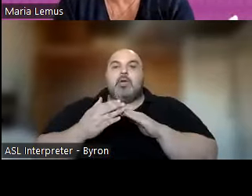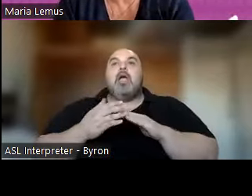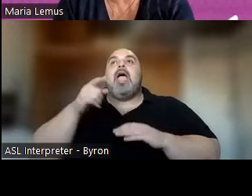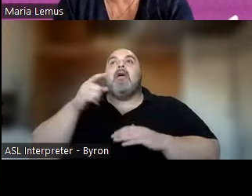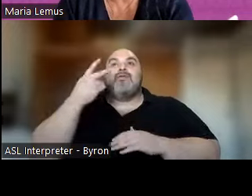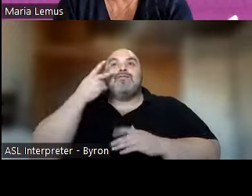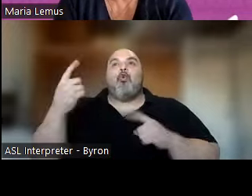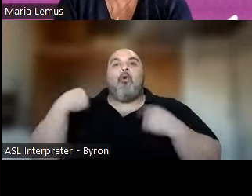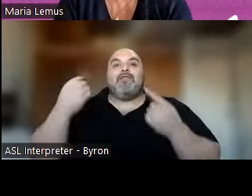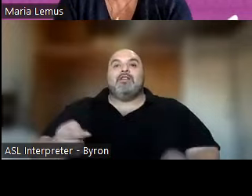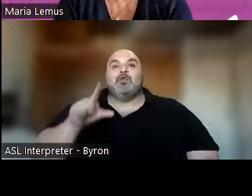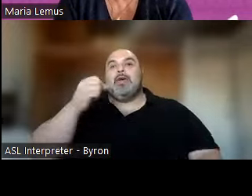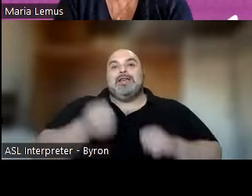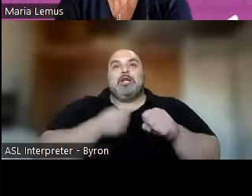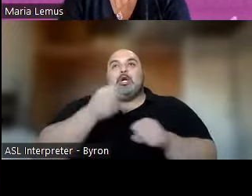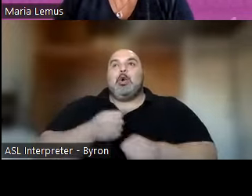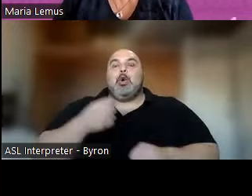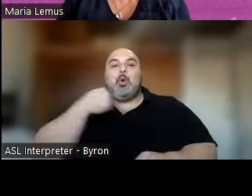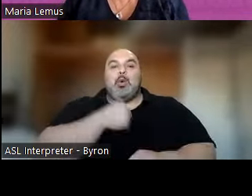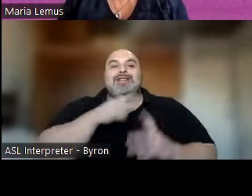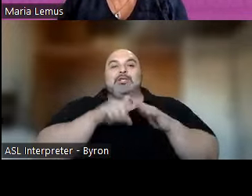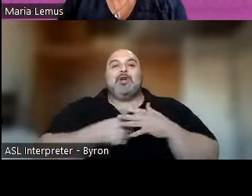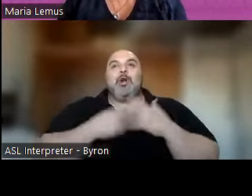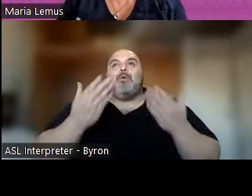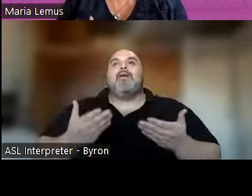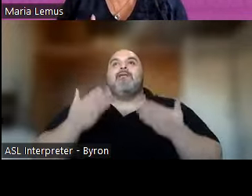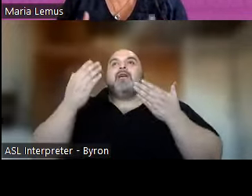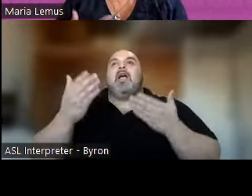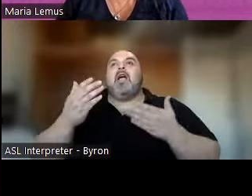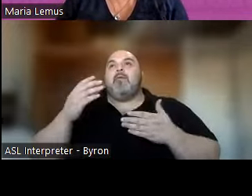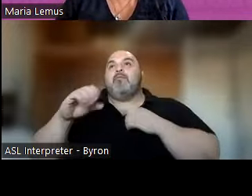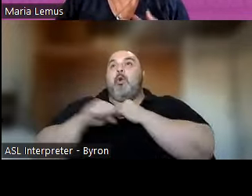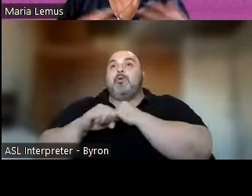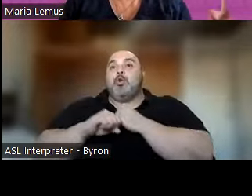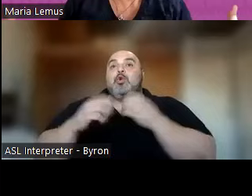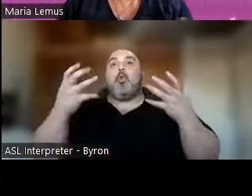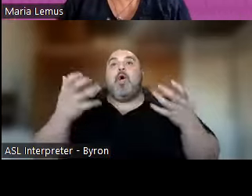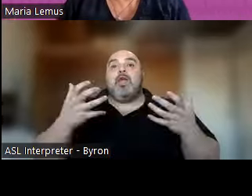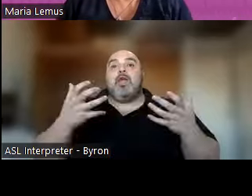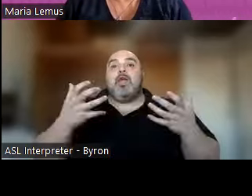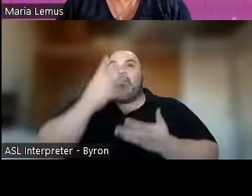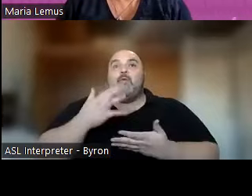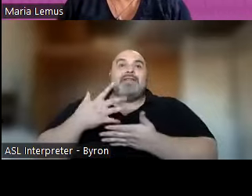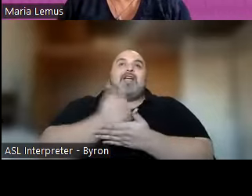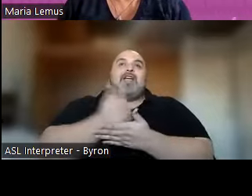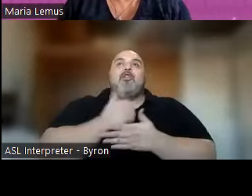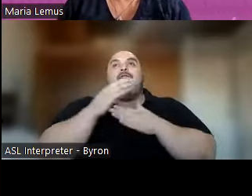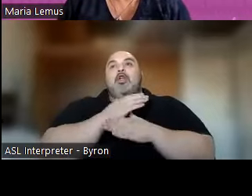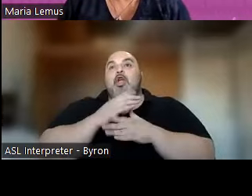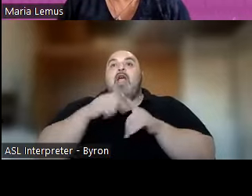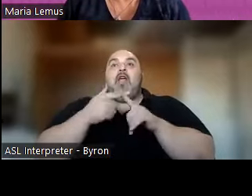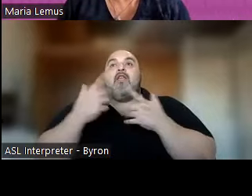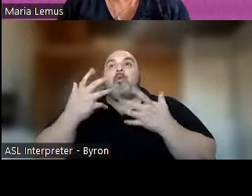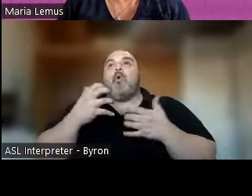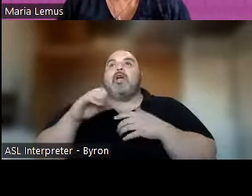over the last 20 years. We started providing, the promotoras wanted information, so we would gather it and share, and then they wanted training. So we have